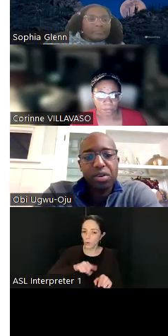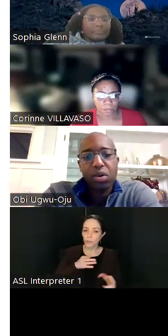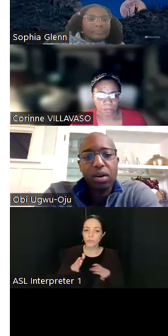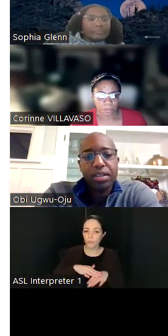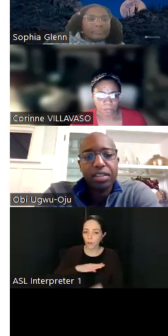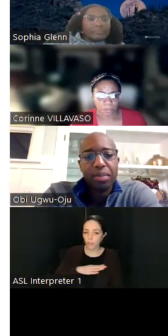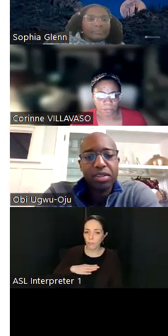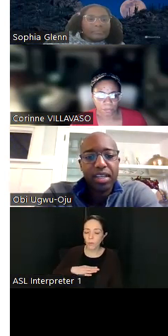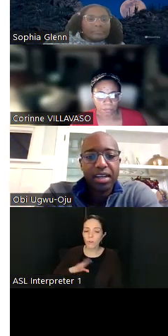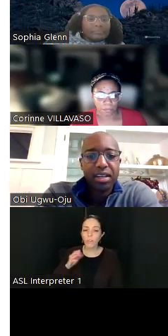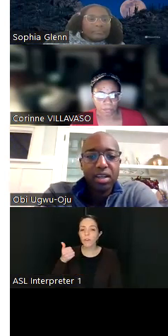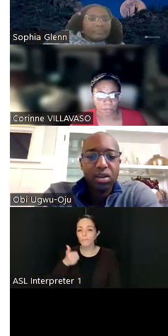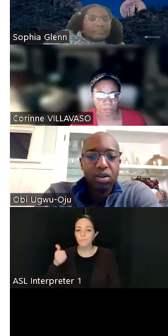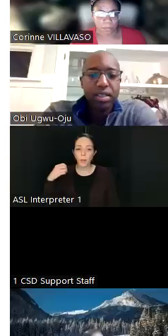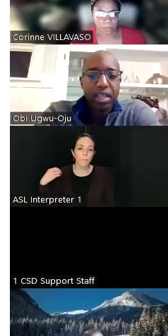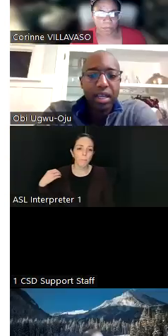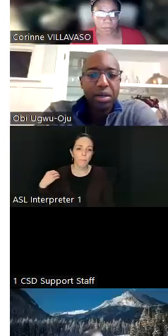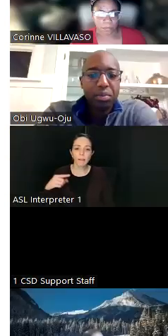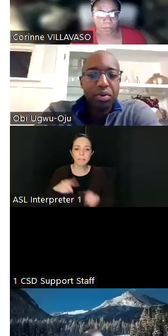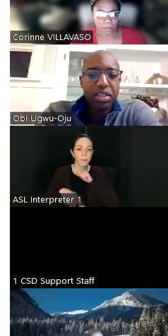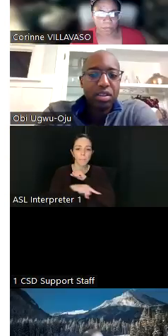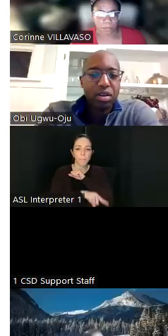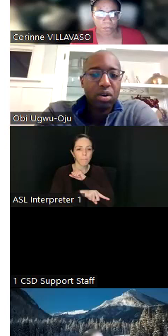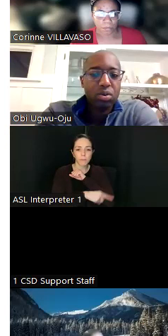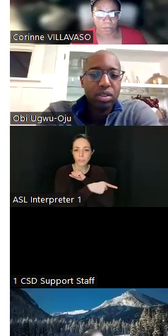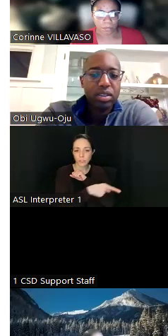akin to ORS Chapter 10, ORS